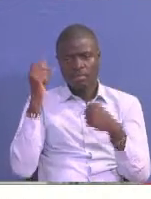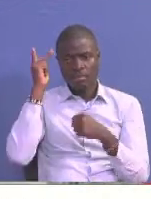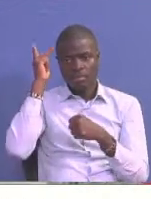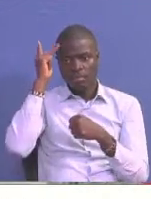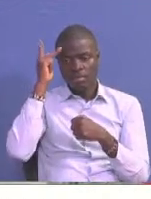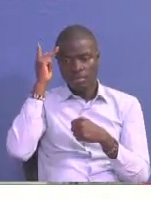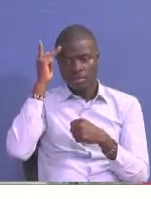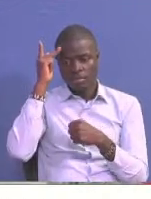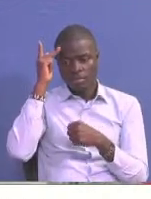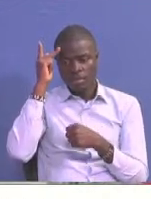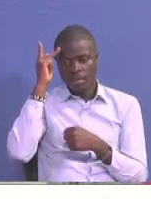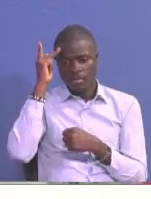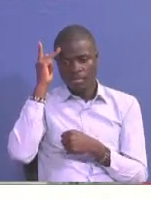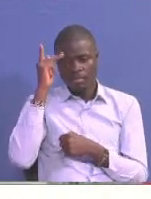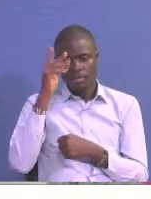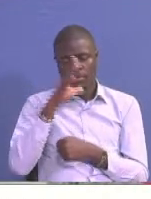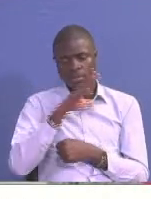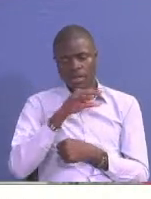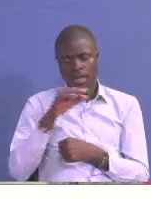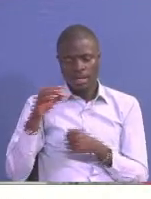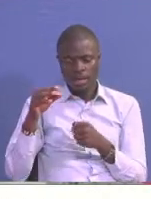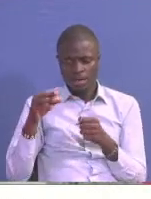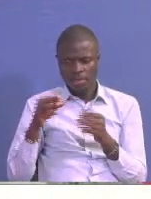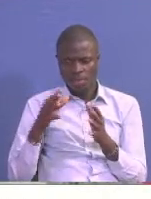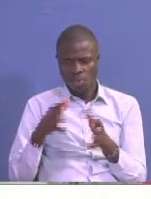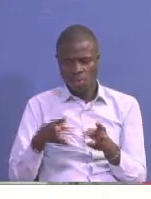knowledge, and strategy,